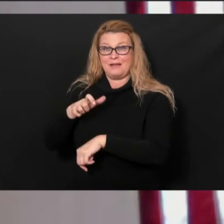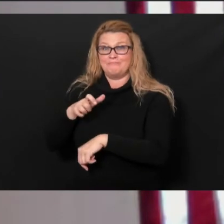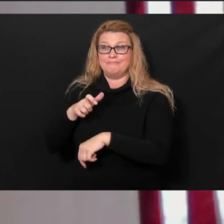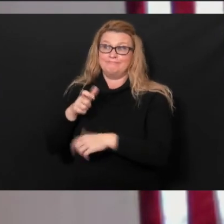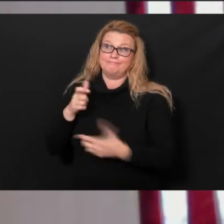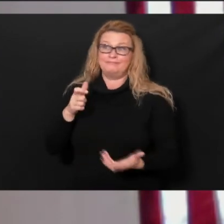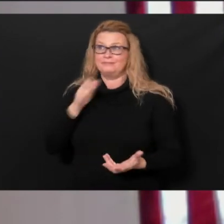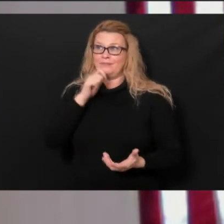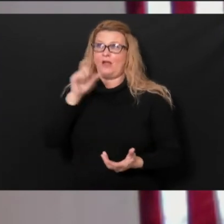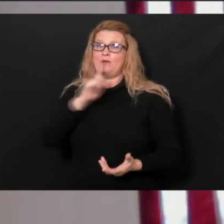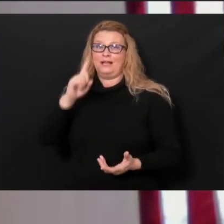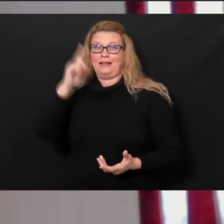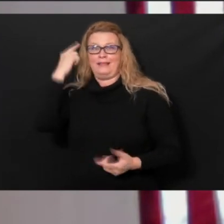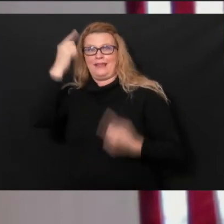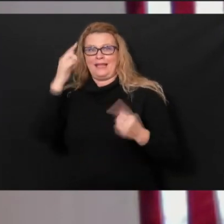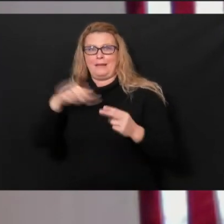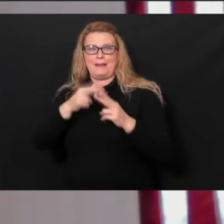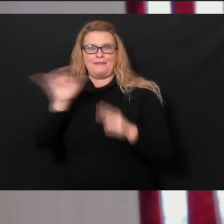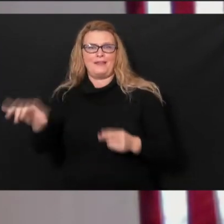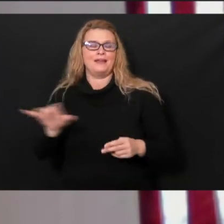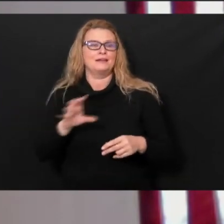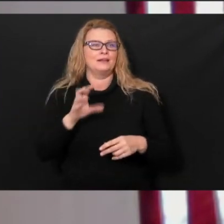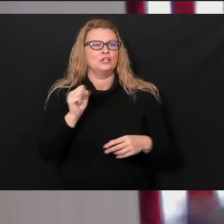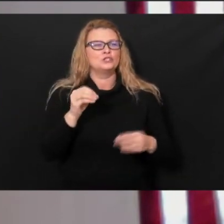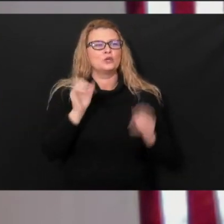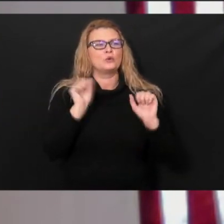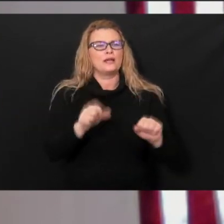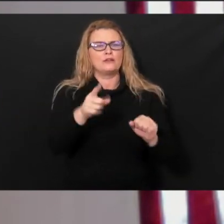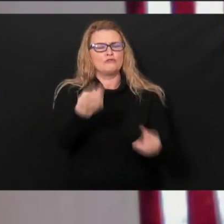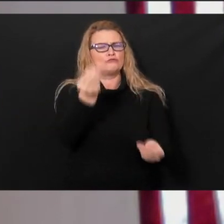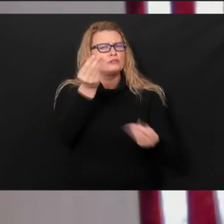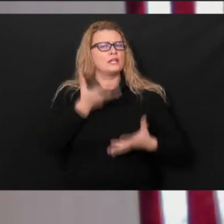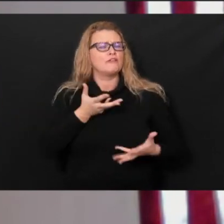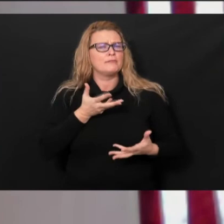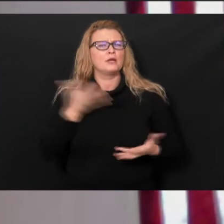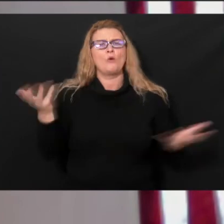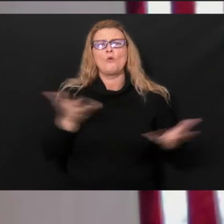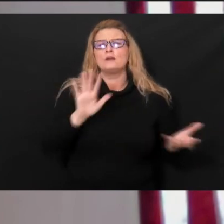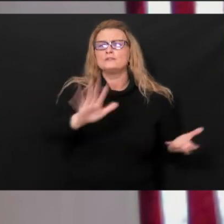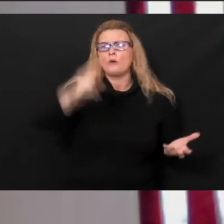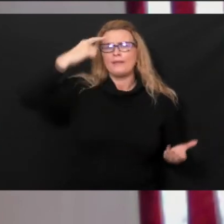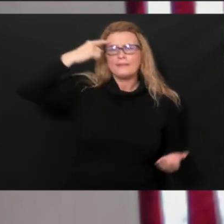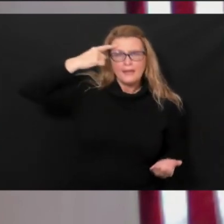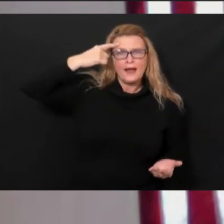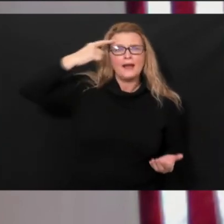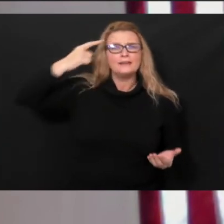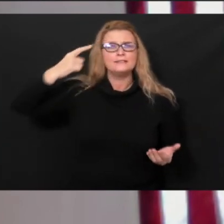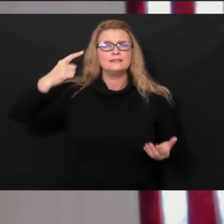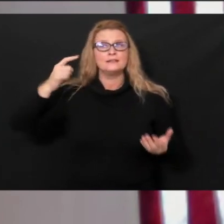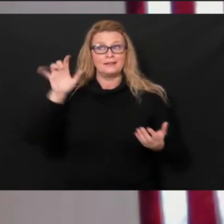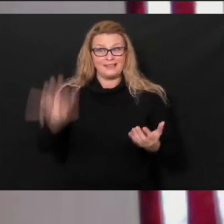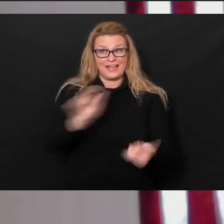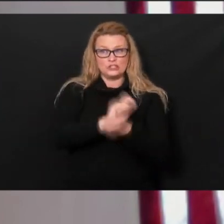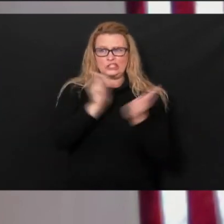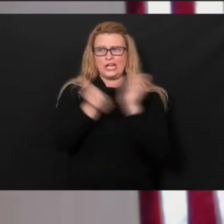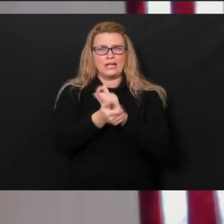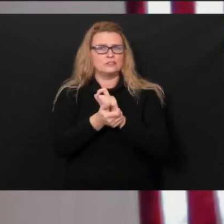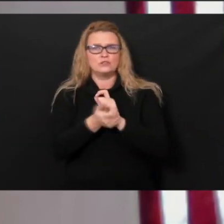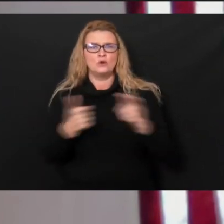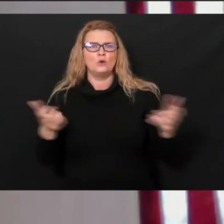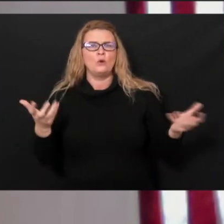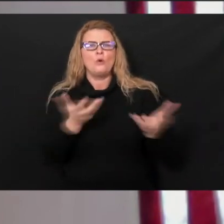about them. So I was hoping you could detail kind of how, your evolution of thought on this has kind of changed. What metrics did